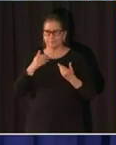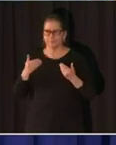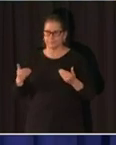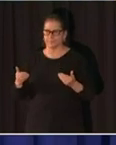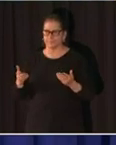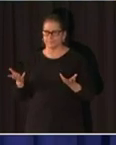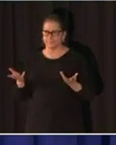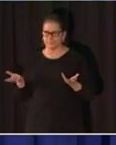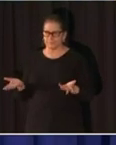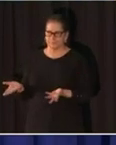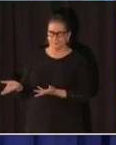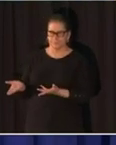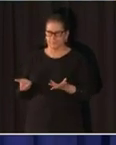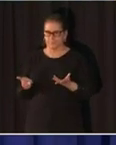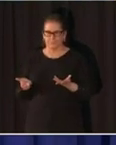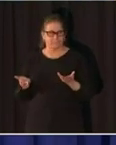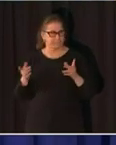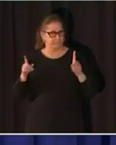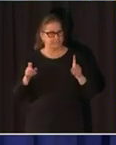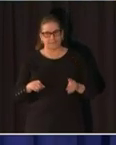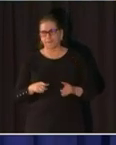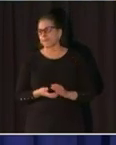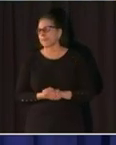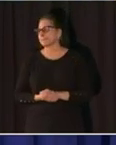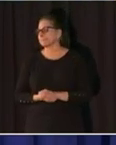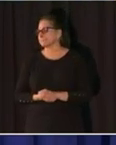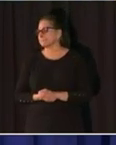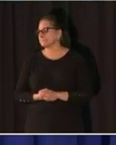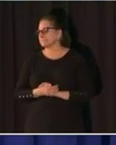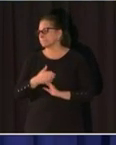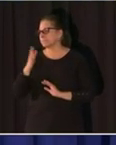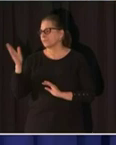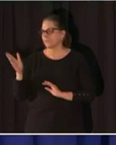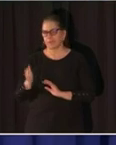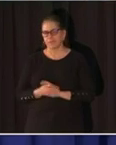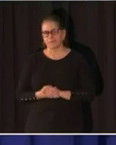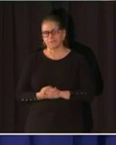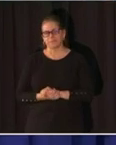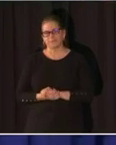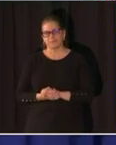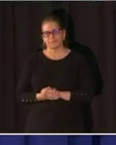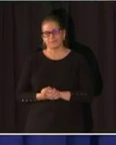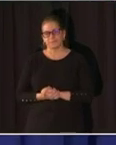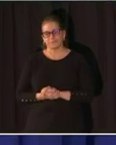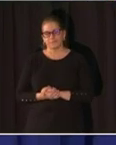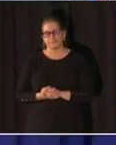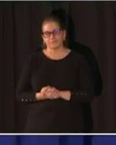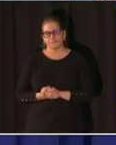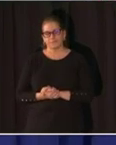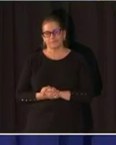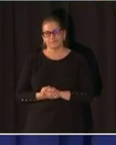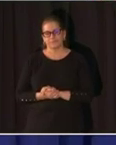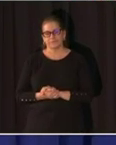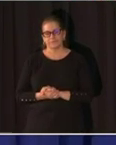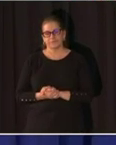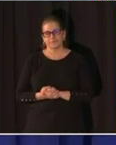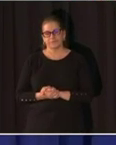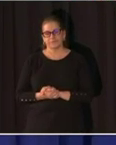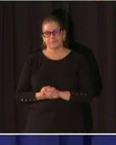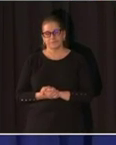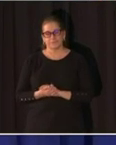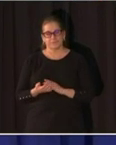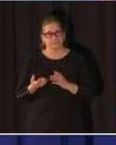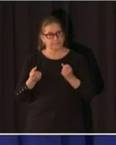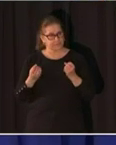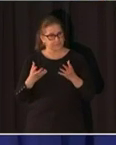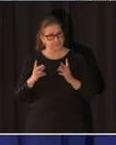Sam? A couple of things. First off, when you were listing the populations and the number of deaths, were there no deaths associated with nursing homes? Did I get that